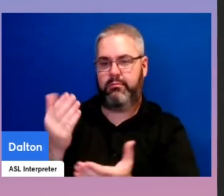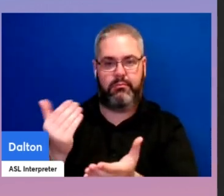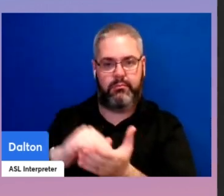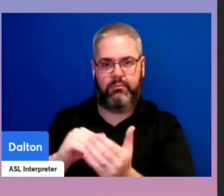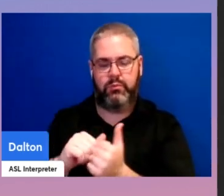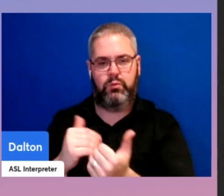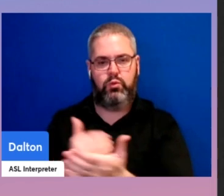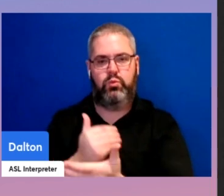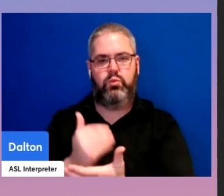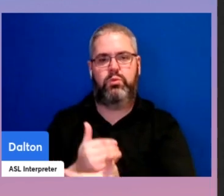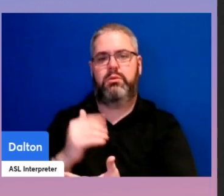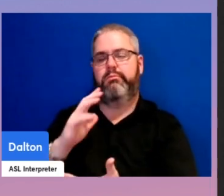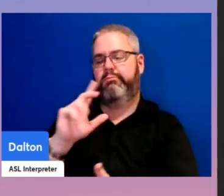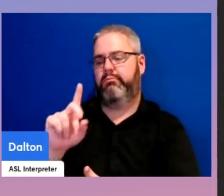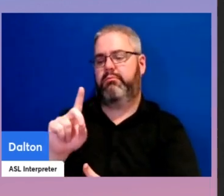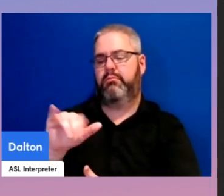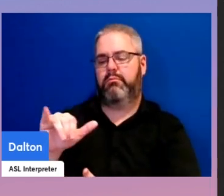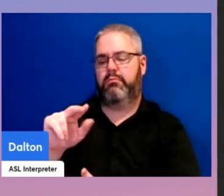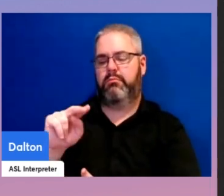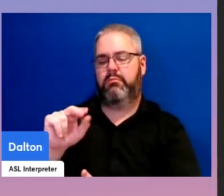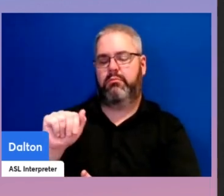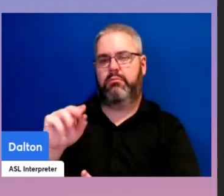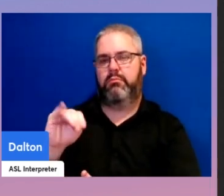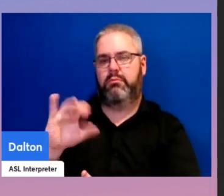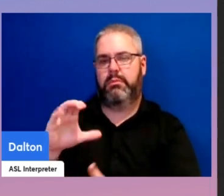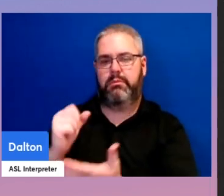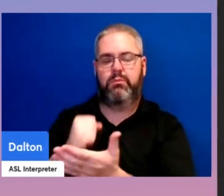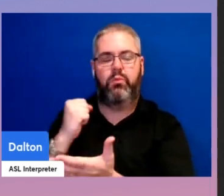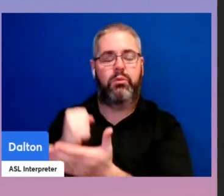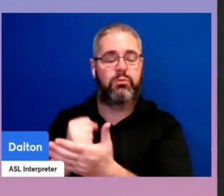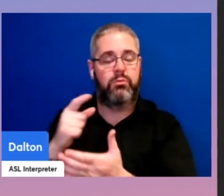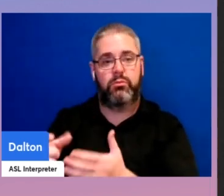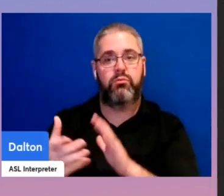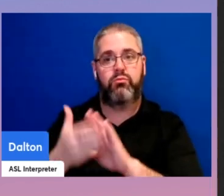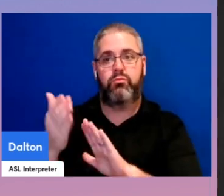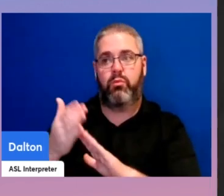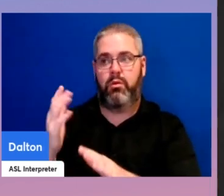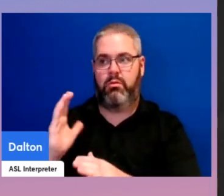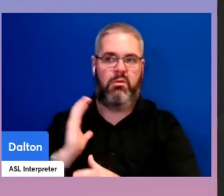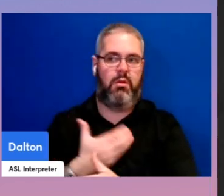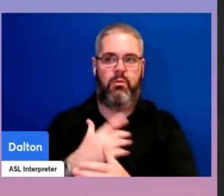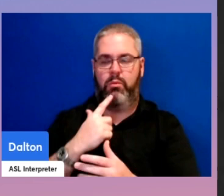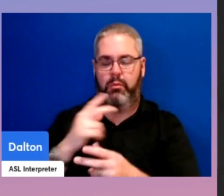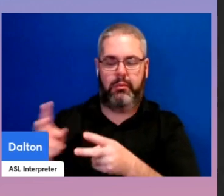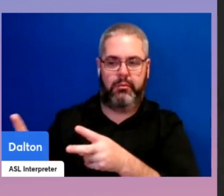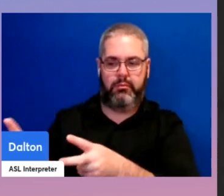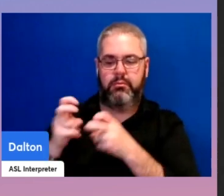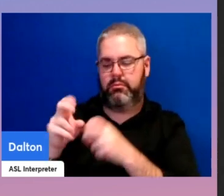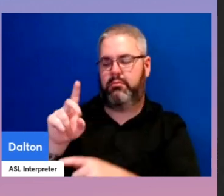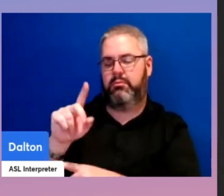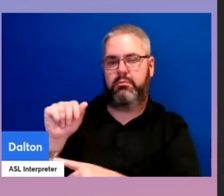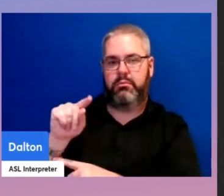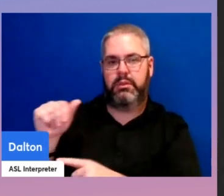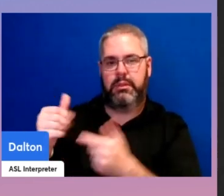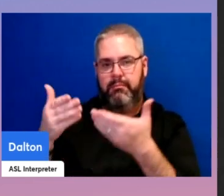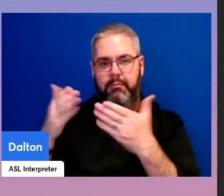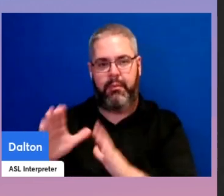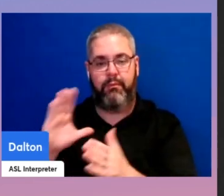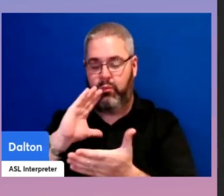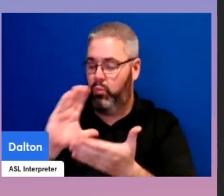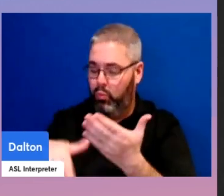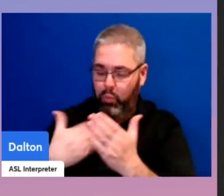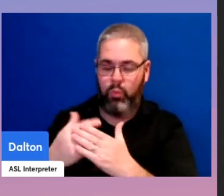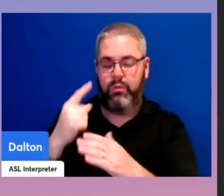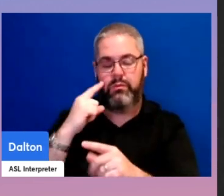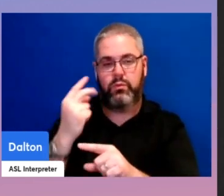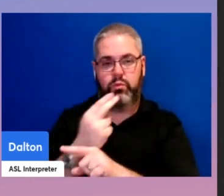of dynamic credentials, and then it's going to go ahead and run the retrieve data method to retrieve all of the data for the users in